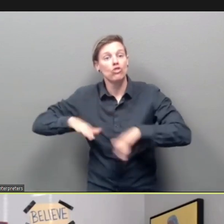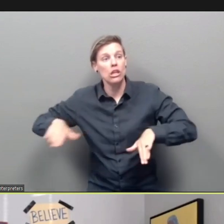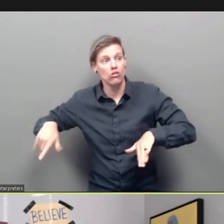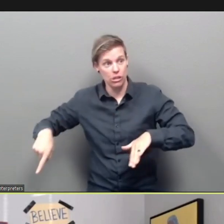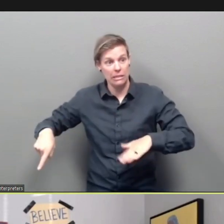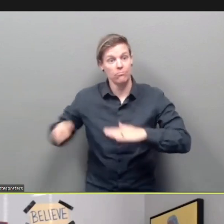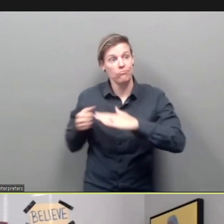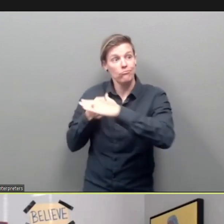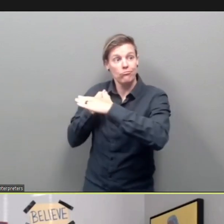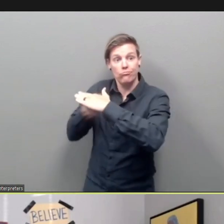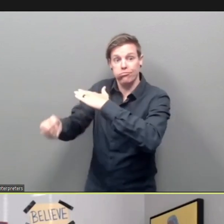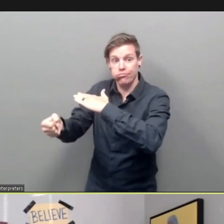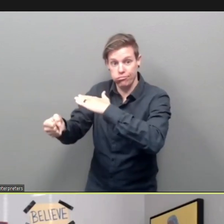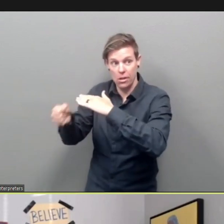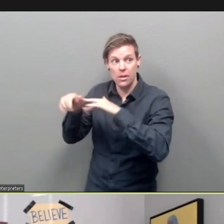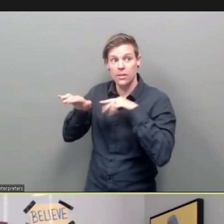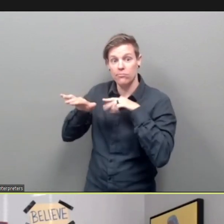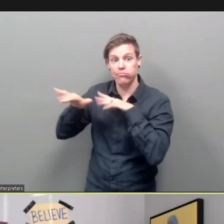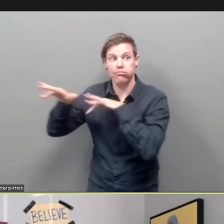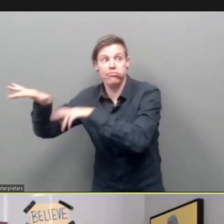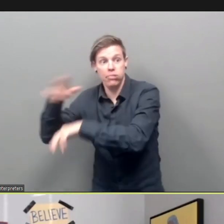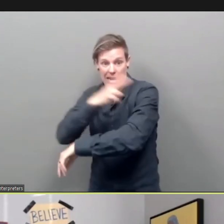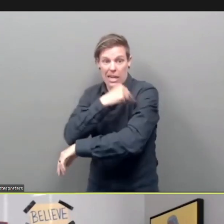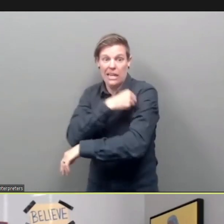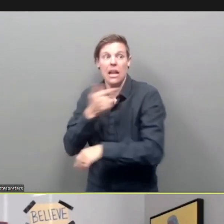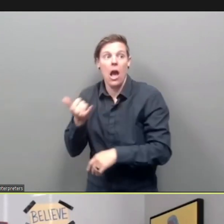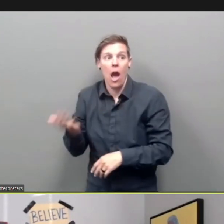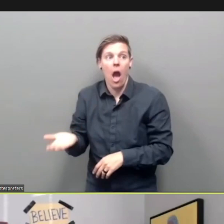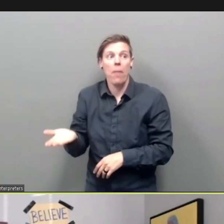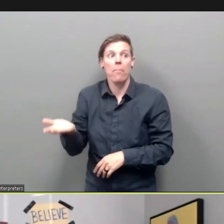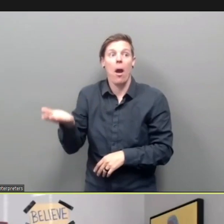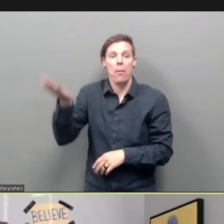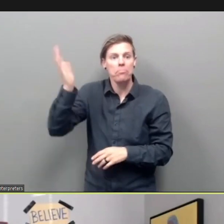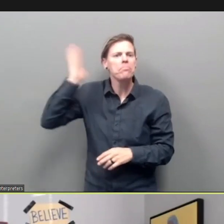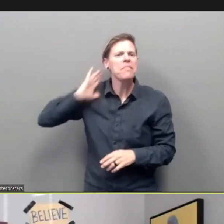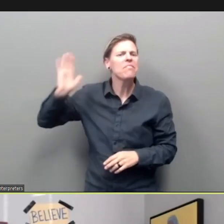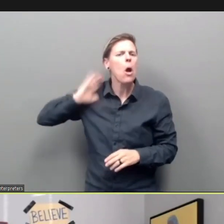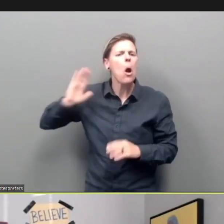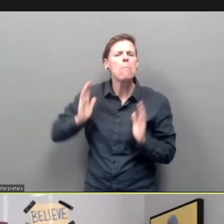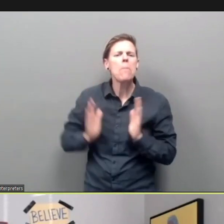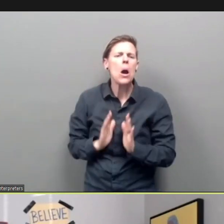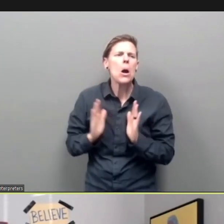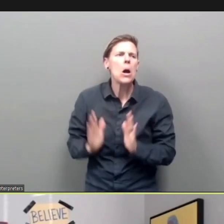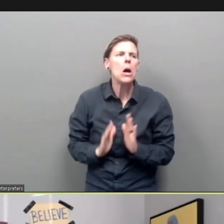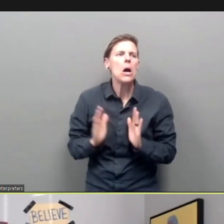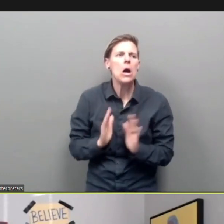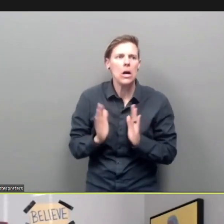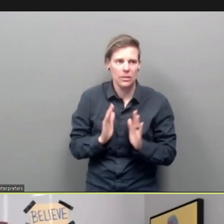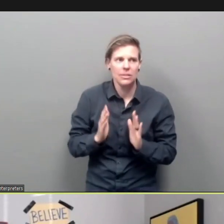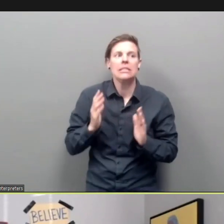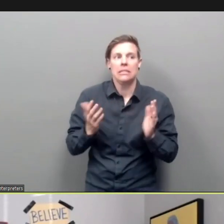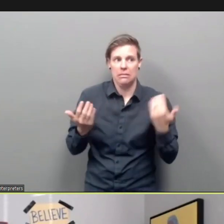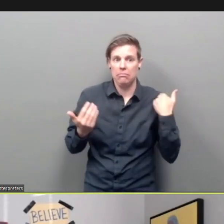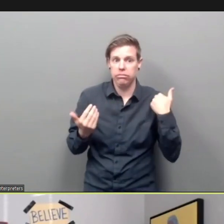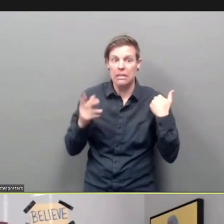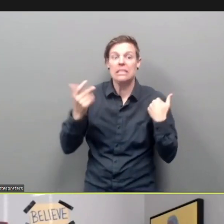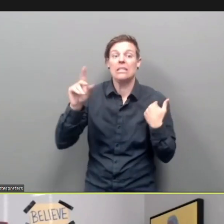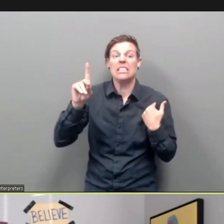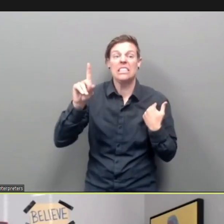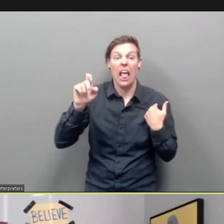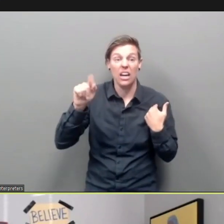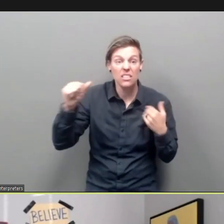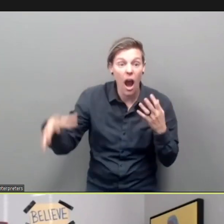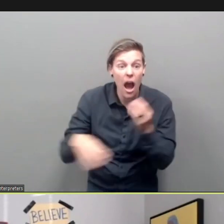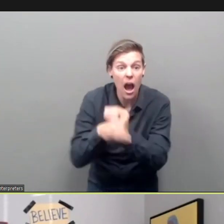rate and have died at a higher rate than before the Delta variant came. So we are, it's true that not that many